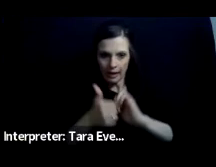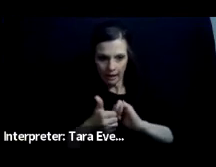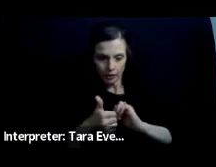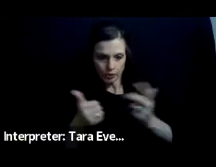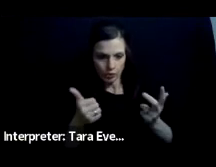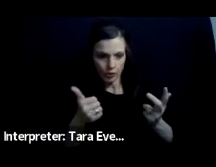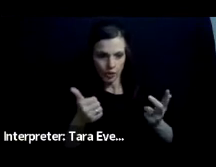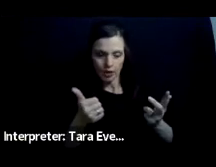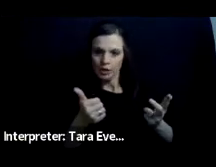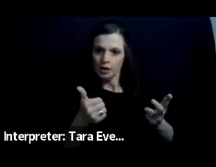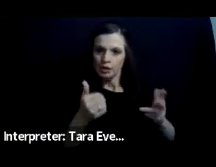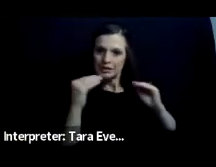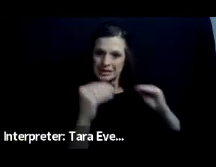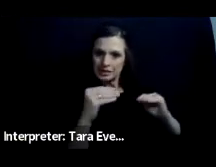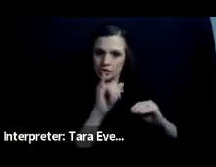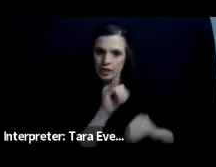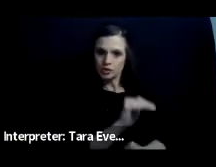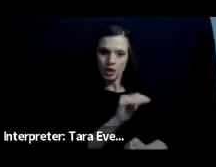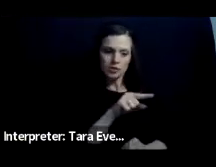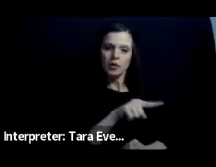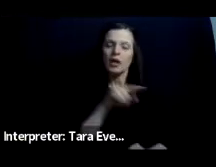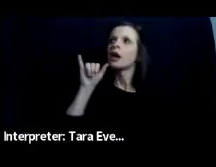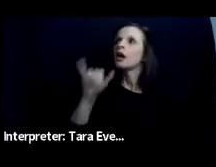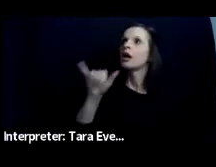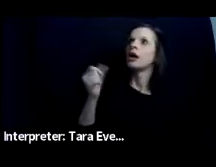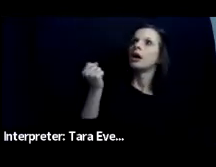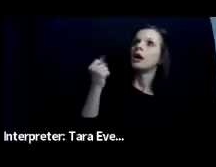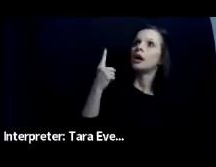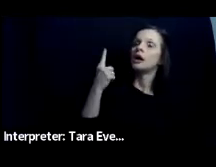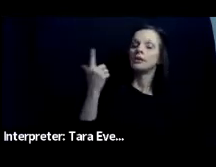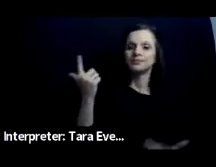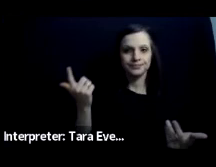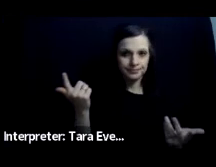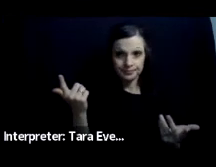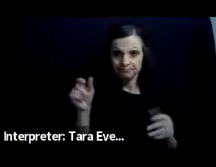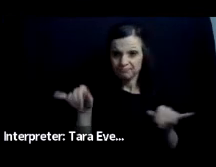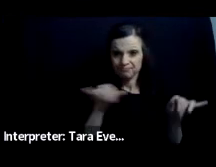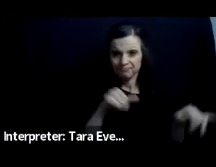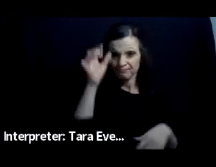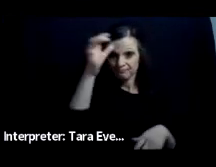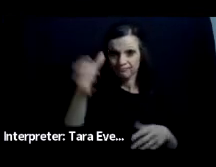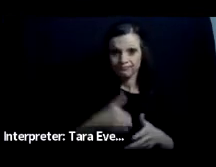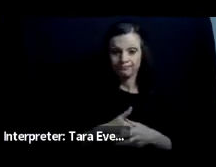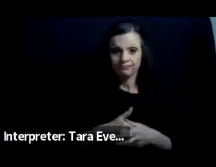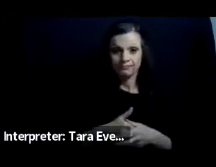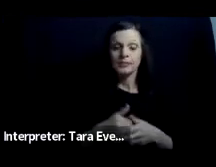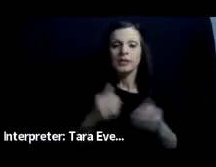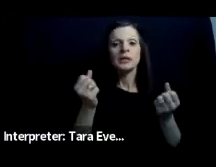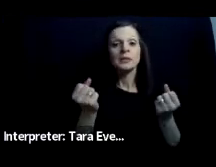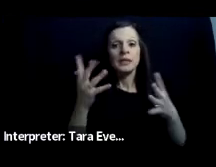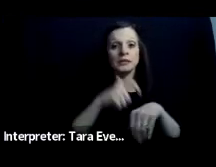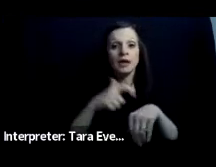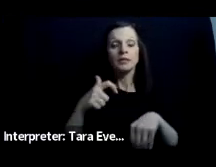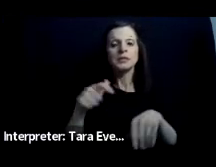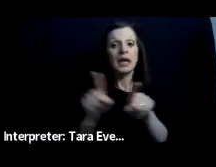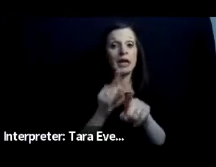information to that child so the child will get it. The deal that a lot of times we use as clinicians use the term